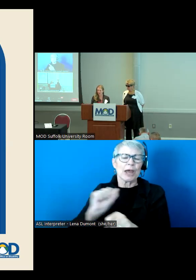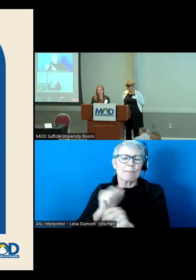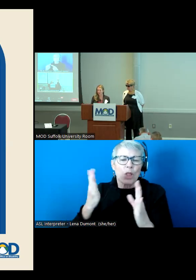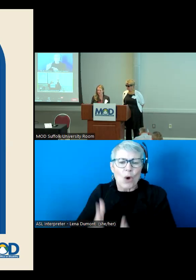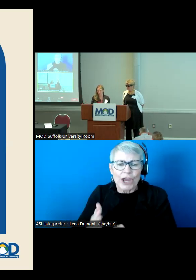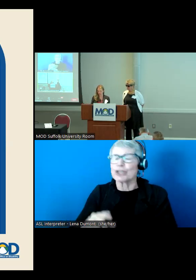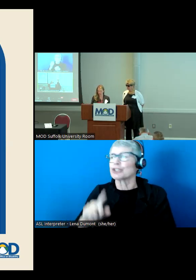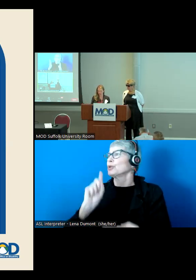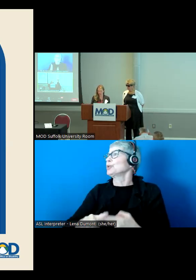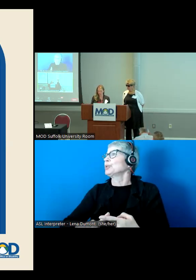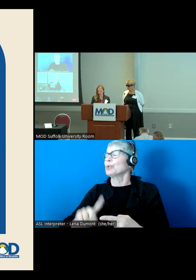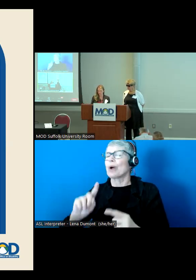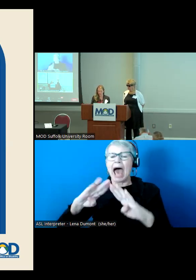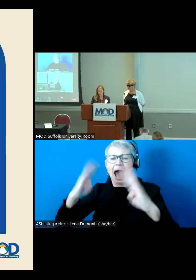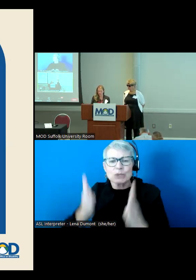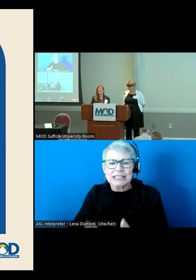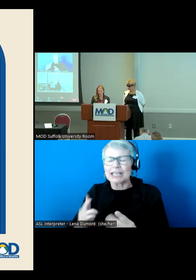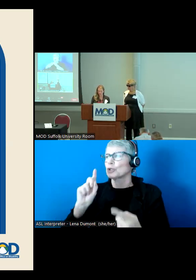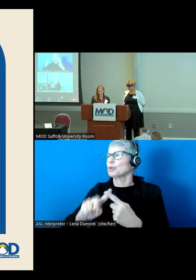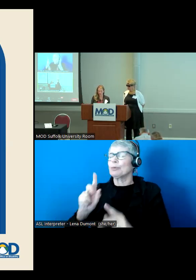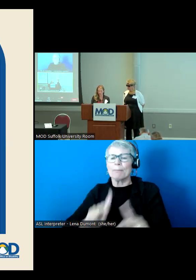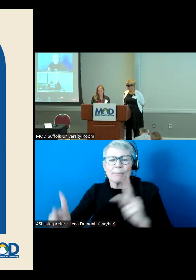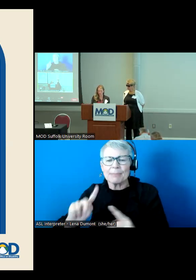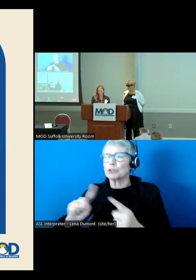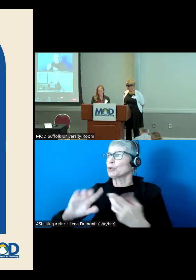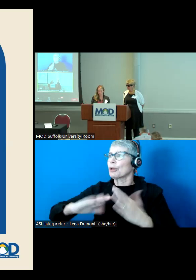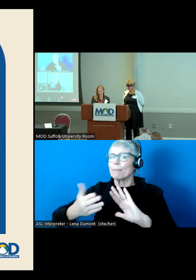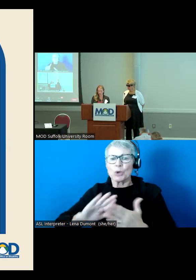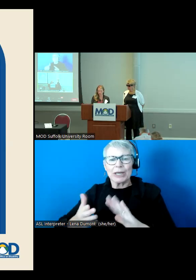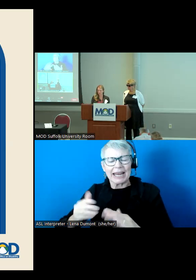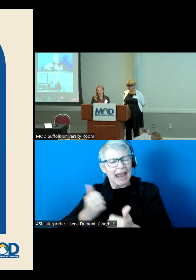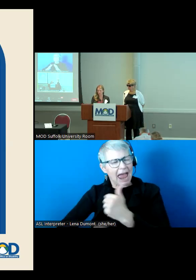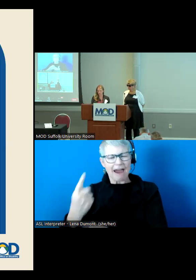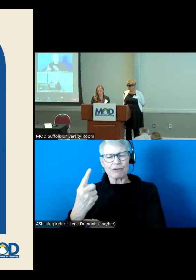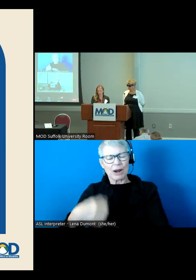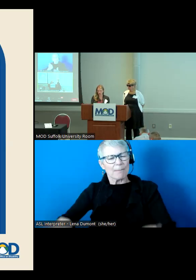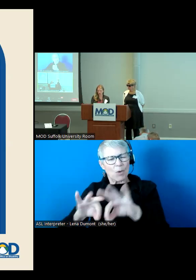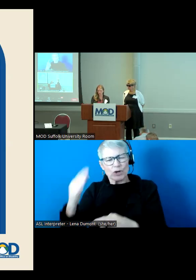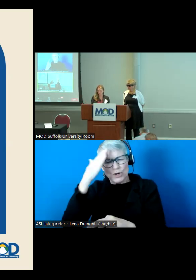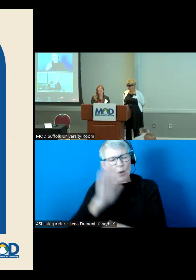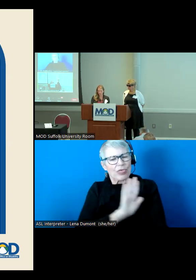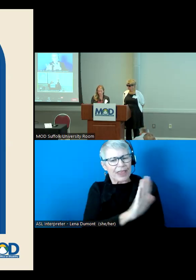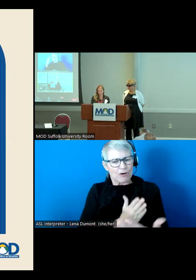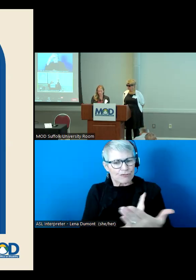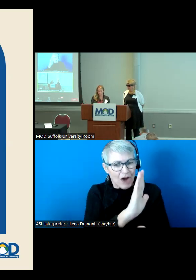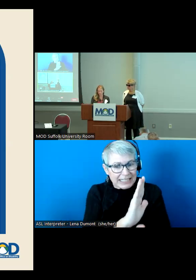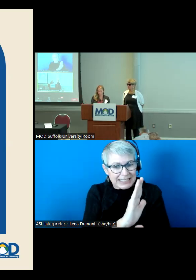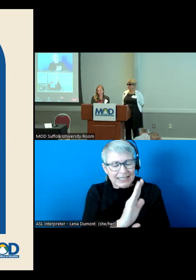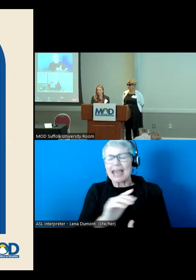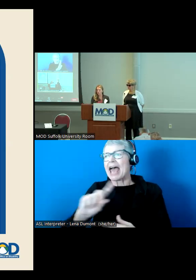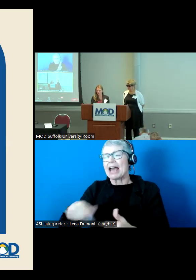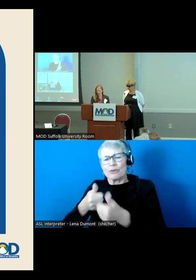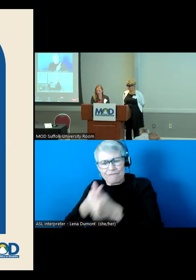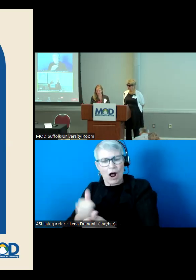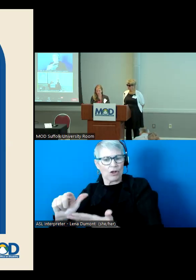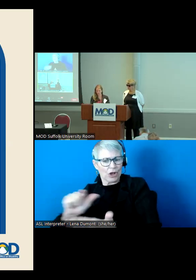about their legal obligation makes our Commonwealth more inclusive and accessible overall.